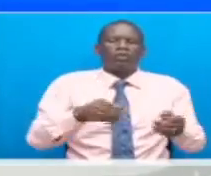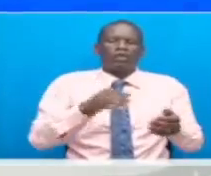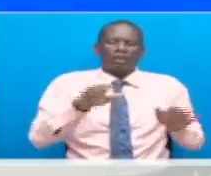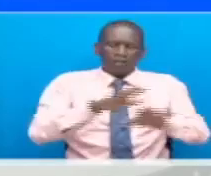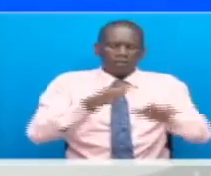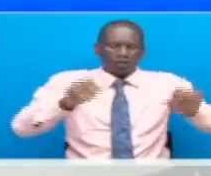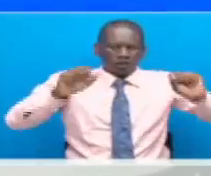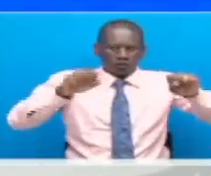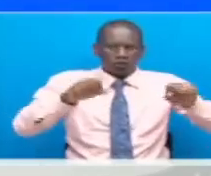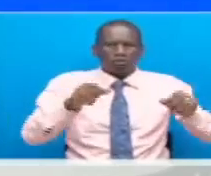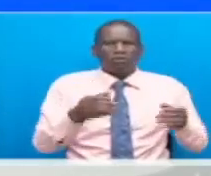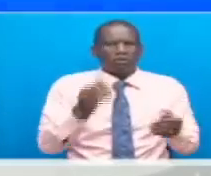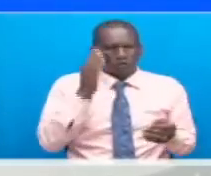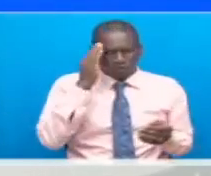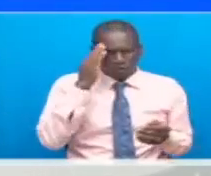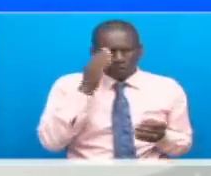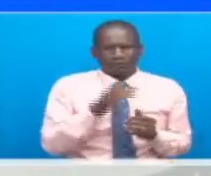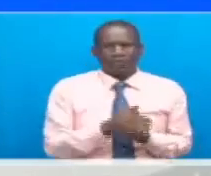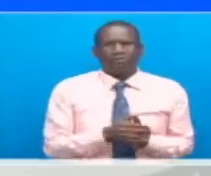possible.